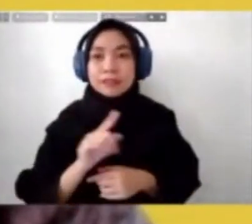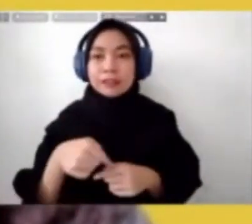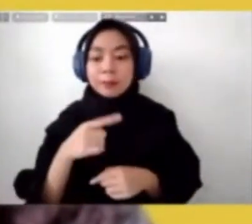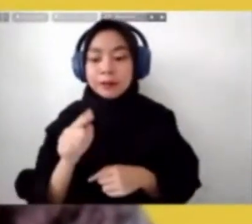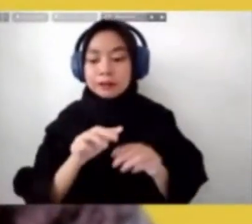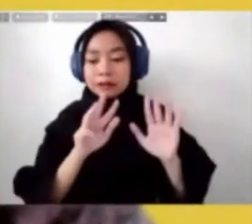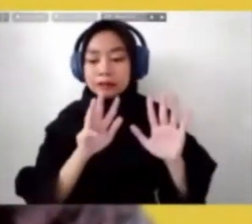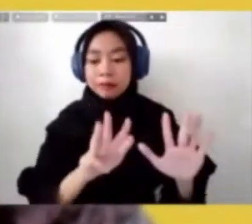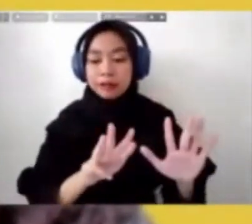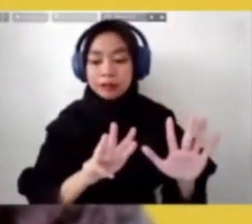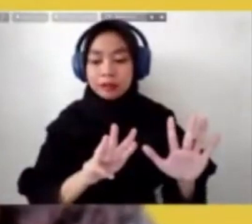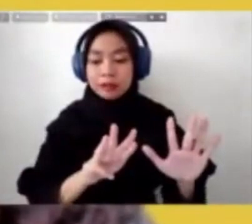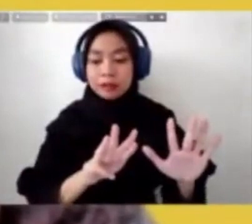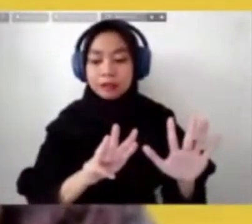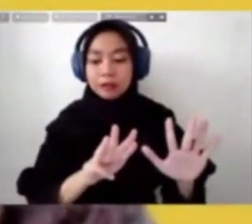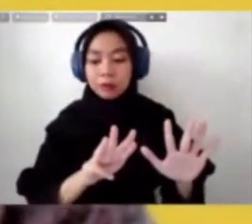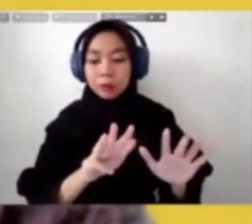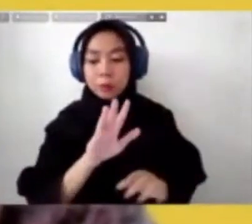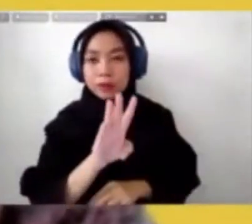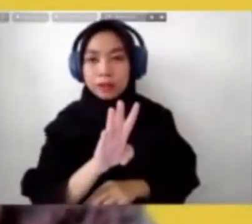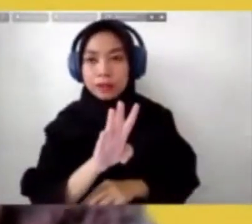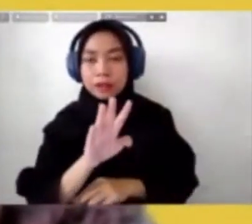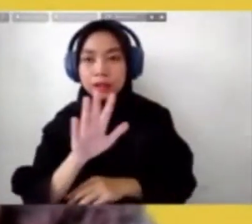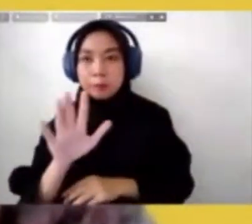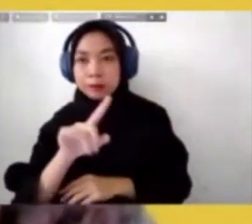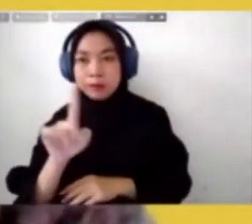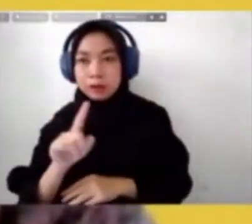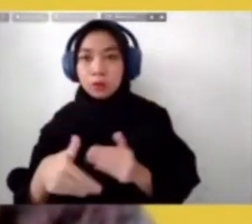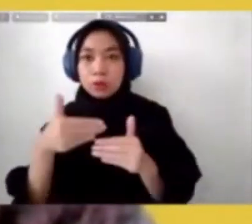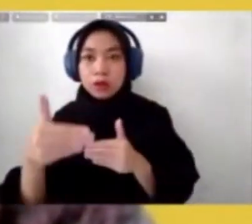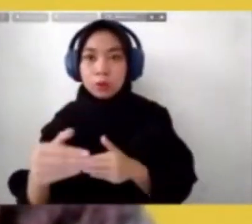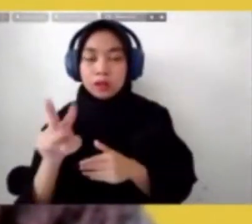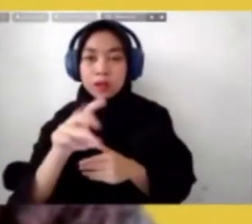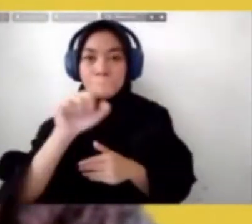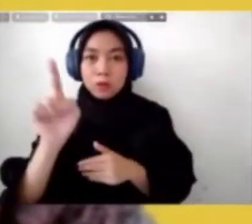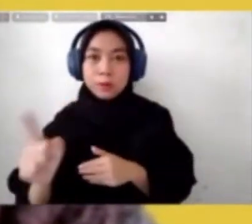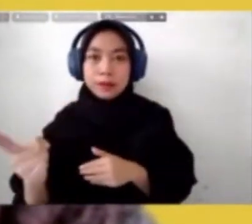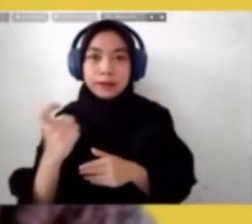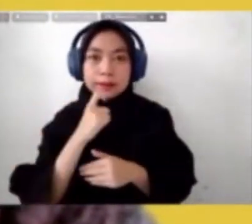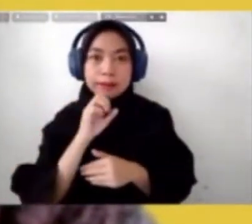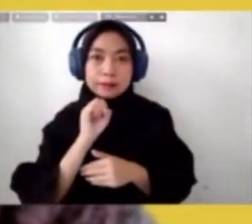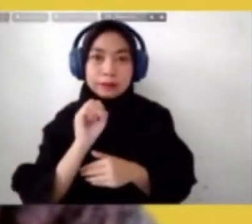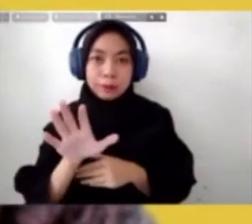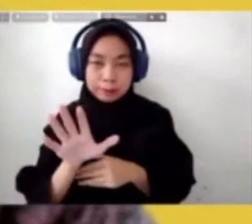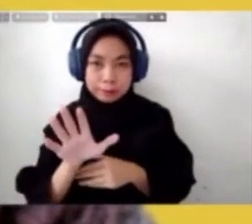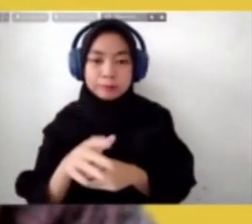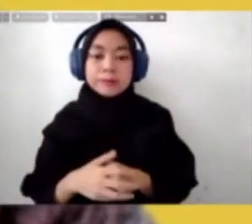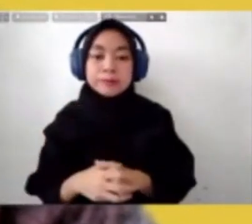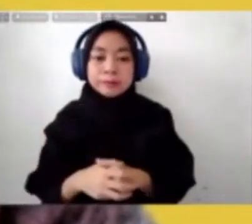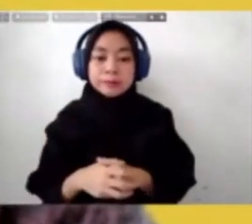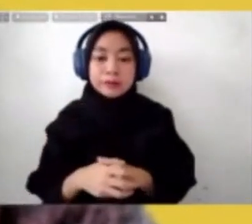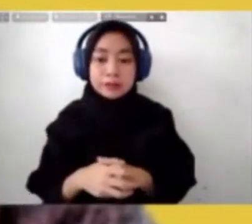Indonesian time, followed by 30 minutes of question and answers. To ensure constructive discussion, please write